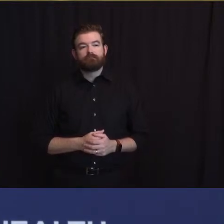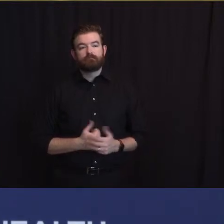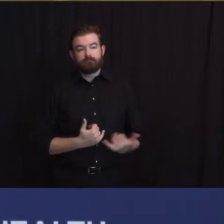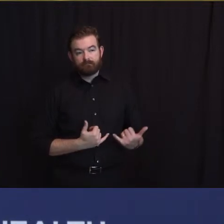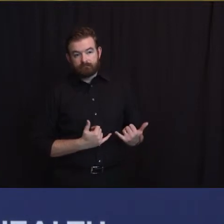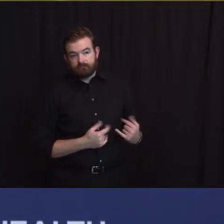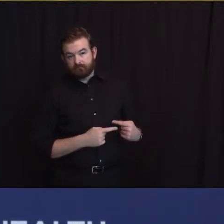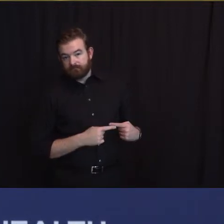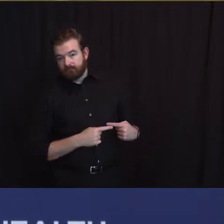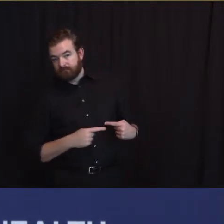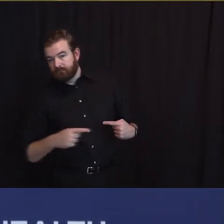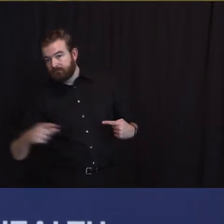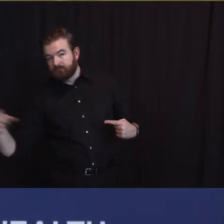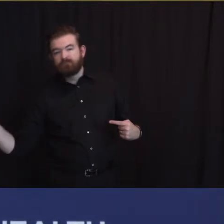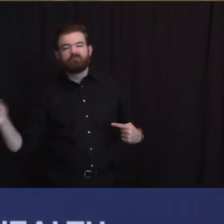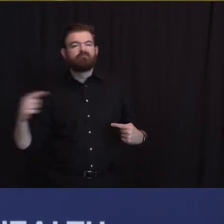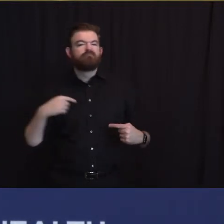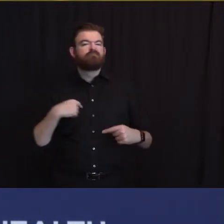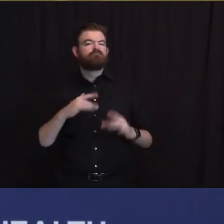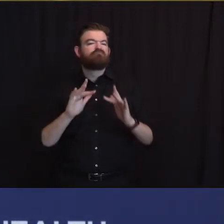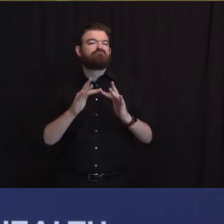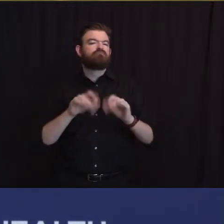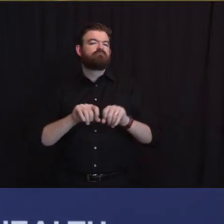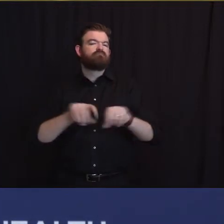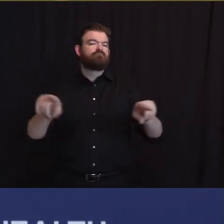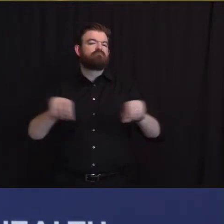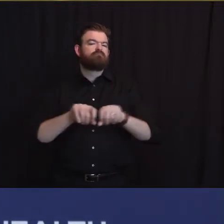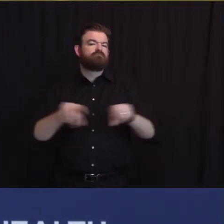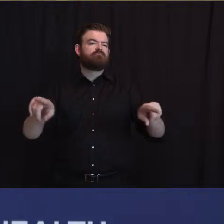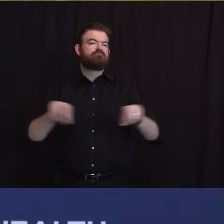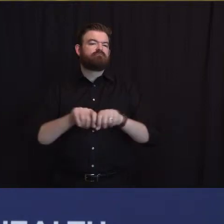Please take those openings responsibly as best